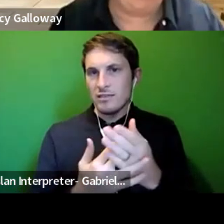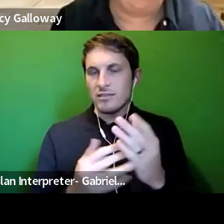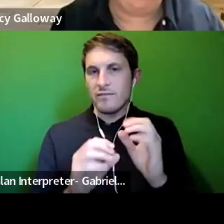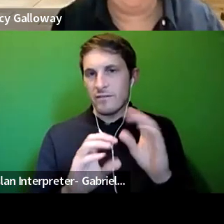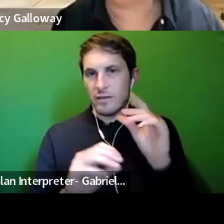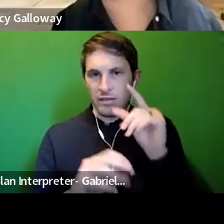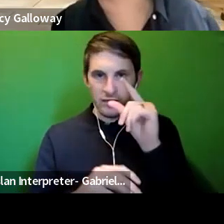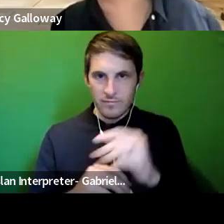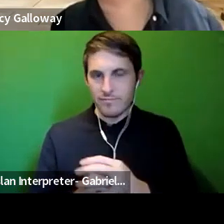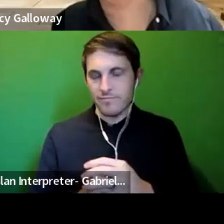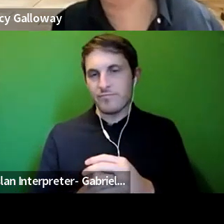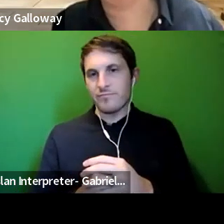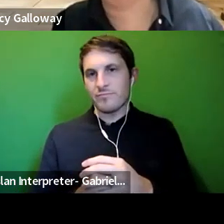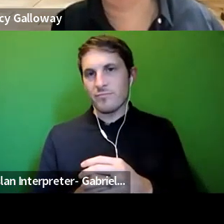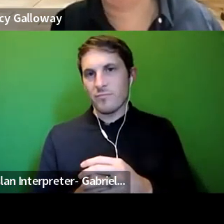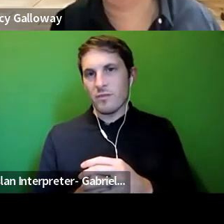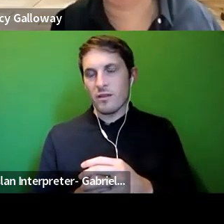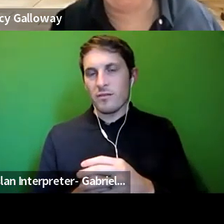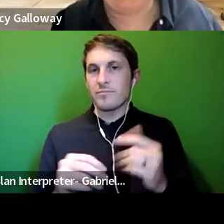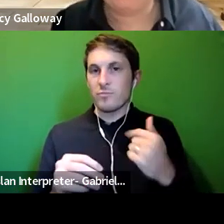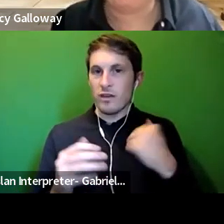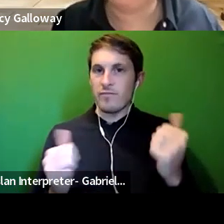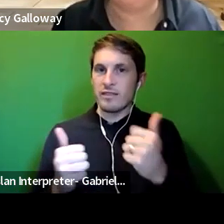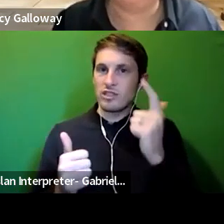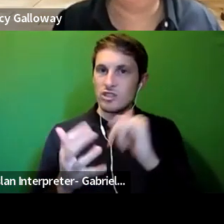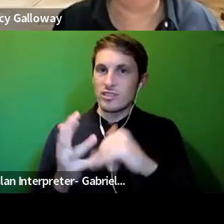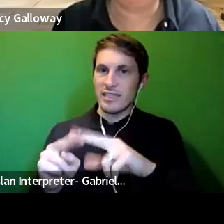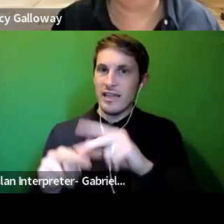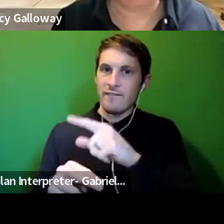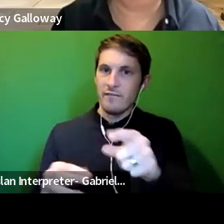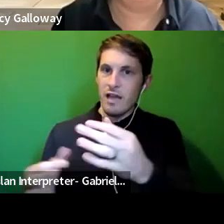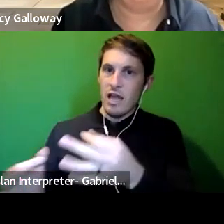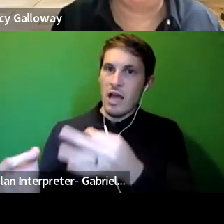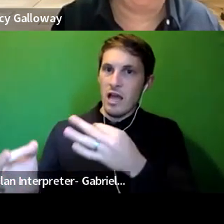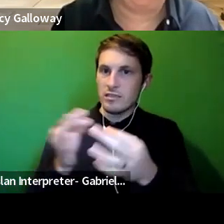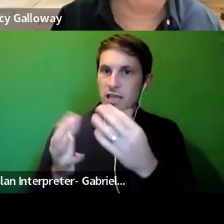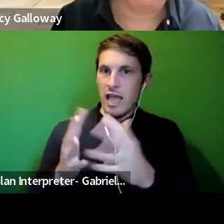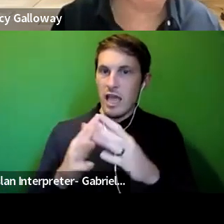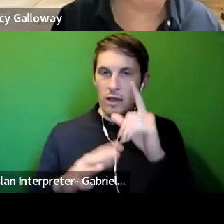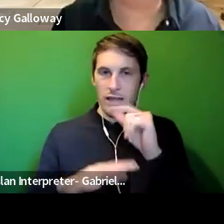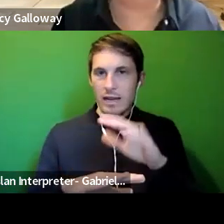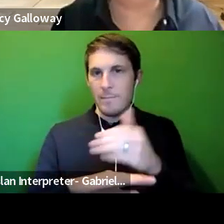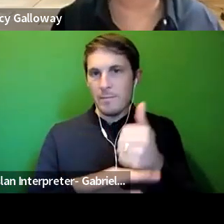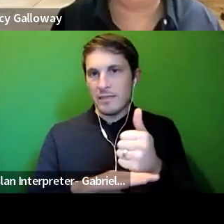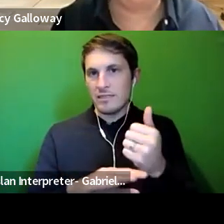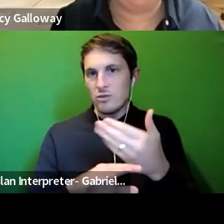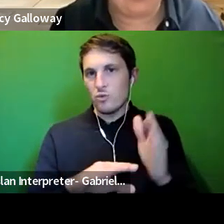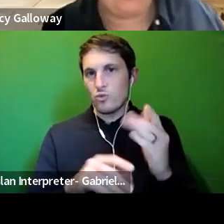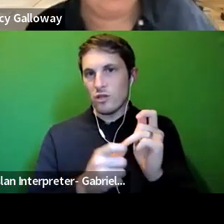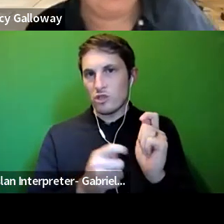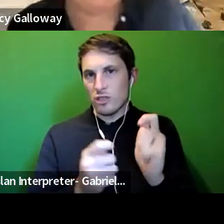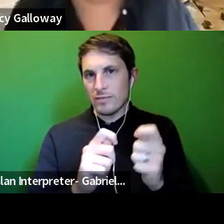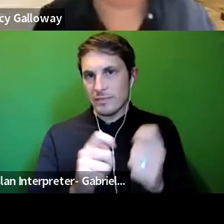the same skew is that we have a lot of requests from teaching staff asking how to actually implement these adjustments,